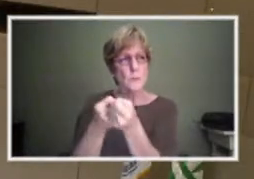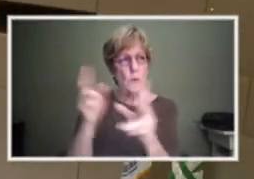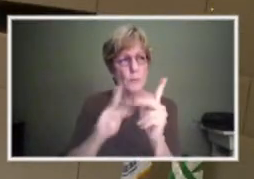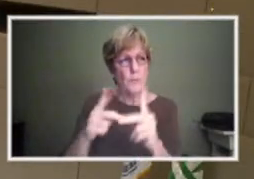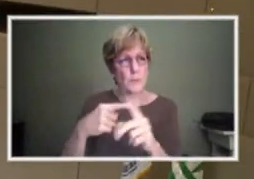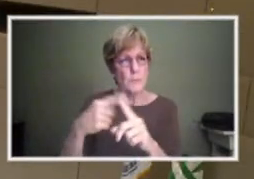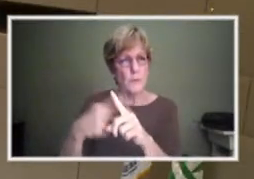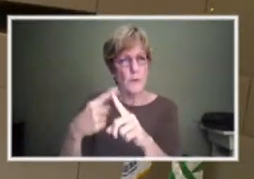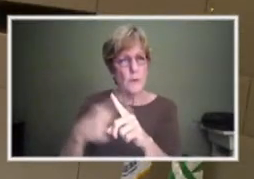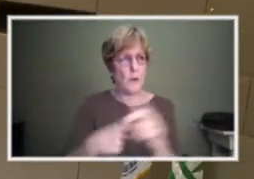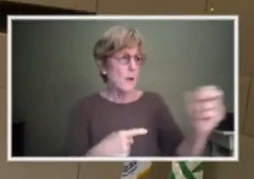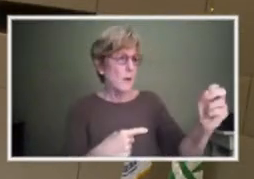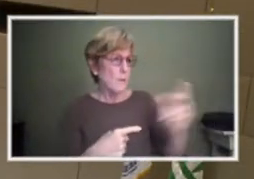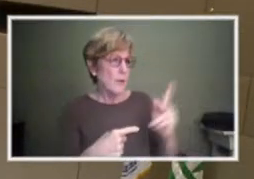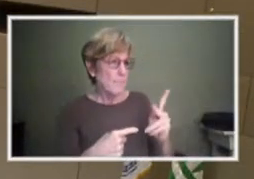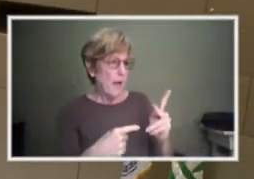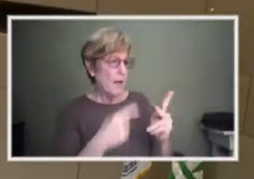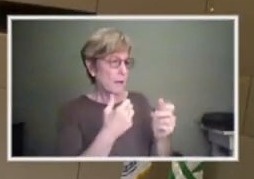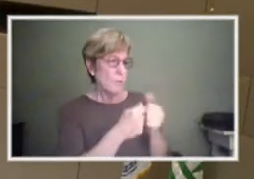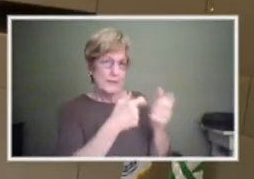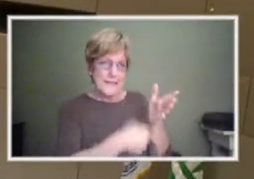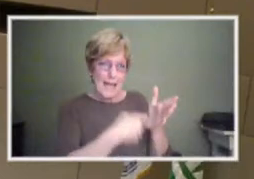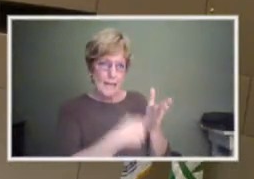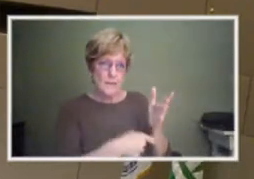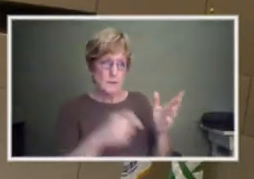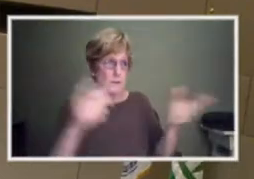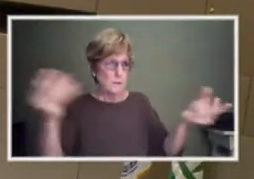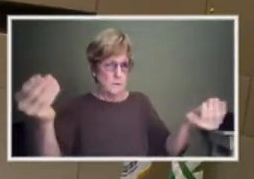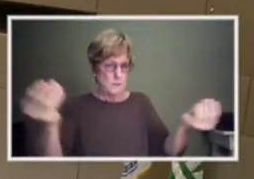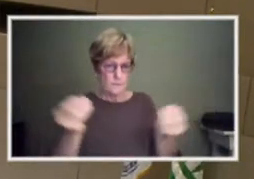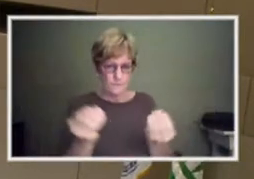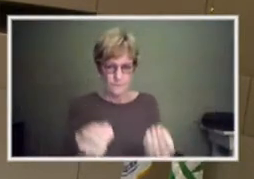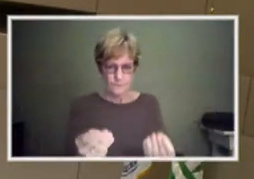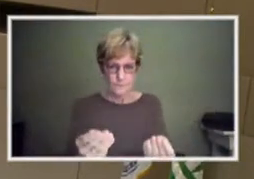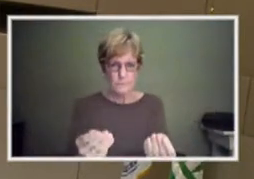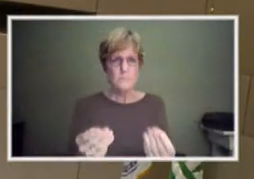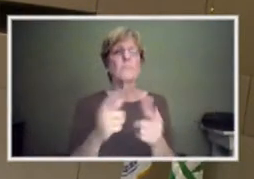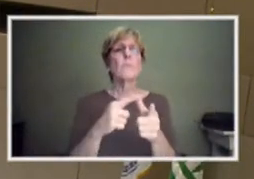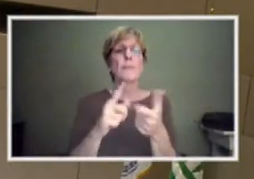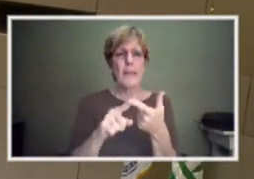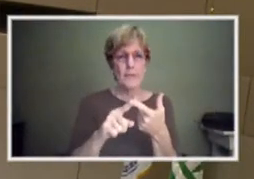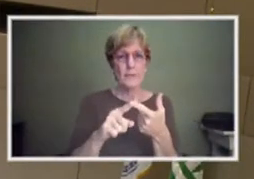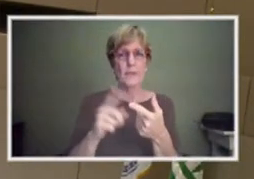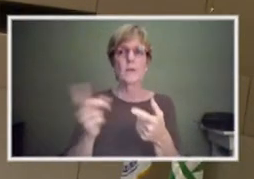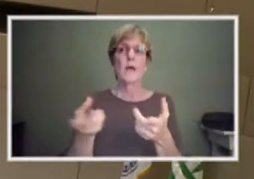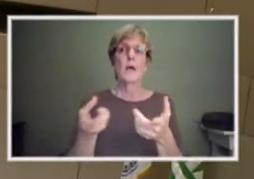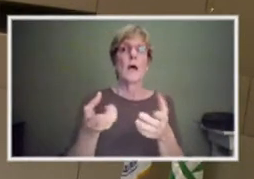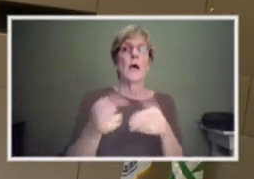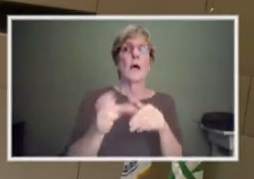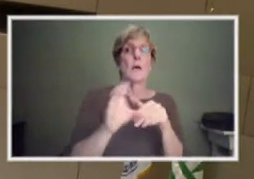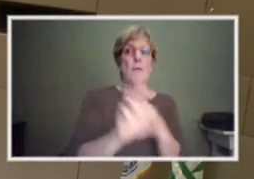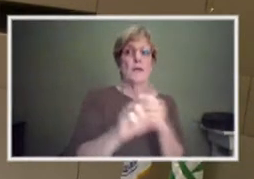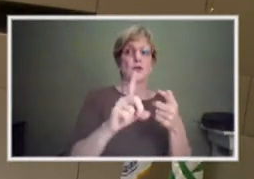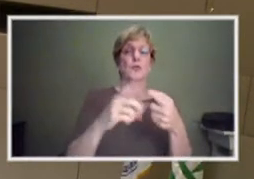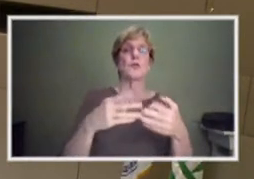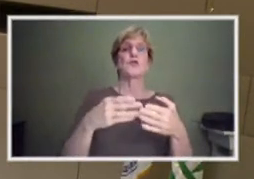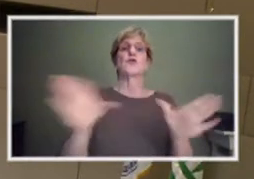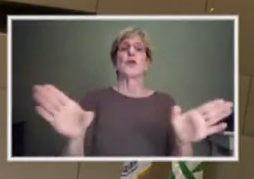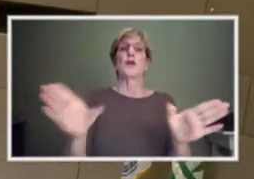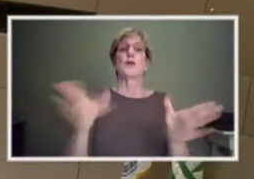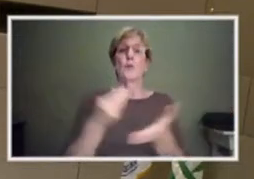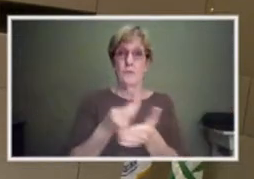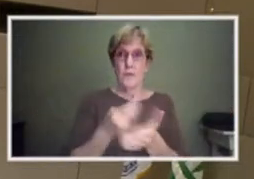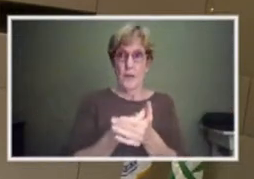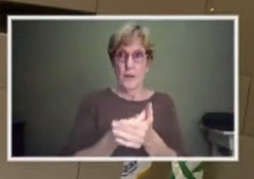tax revenue? And are those funds going to then be put in the general fund? Where would it go for it to be accessible